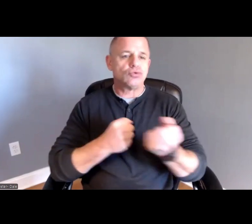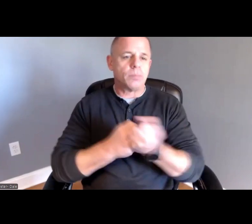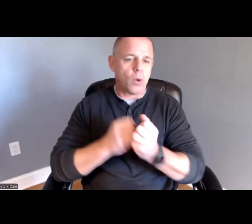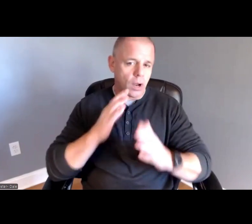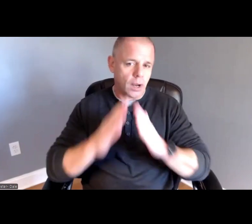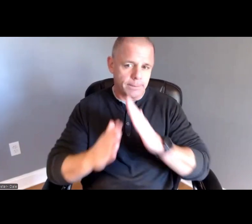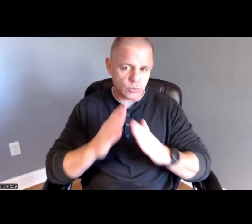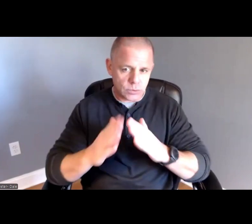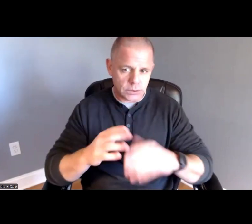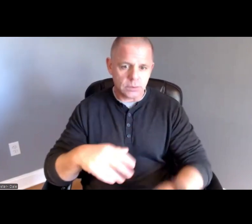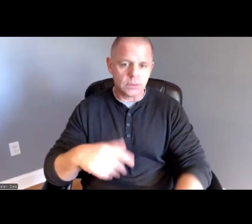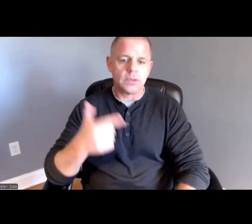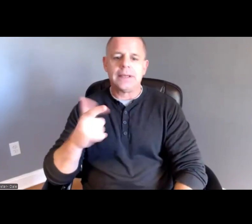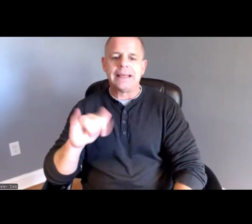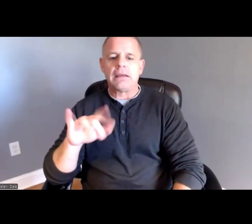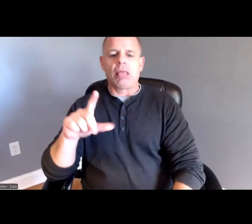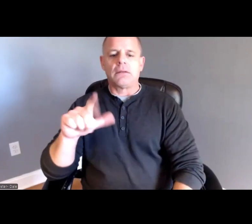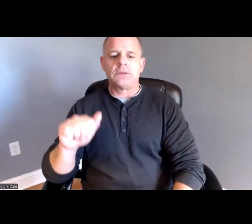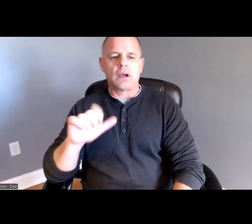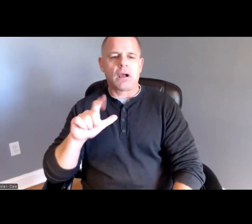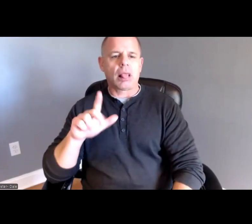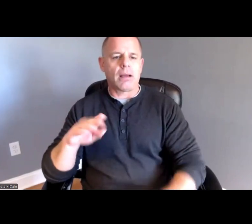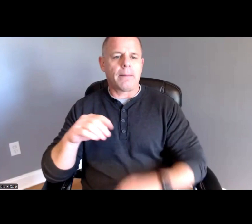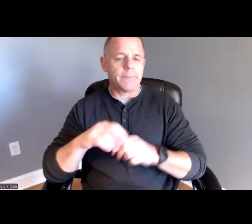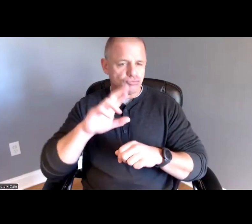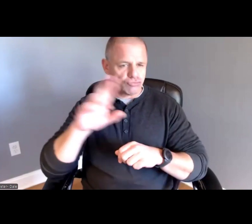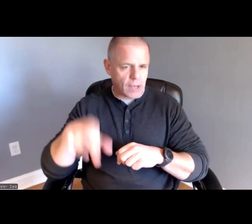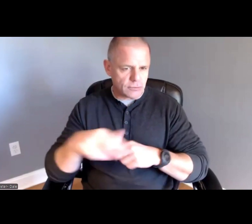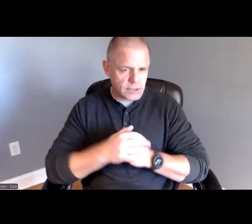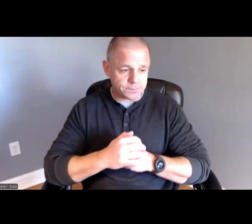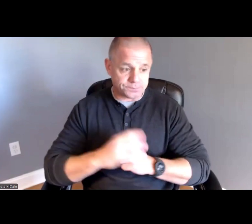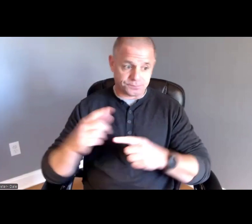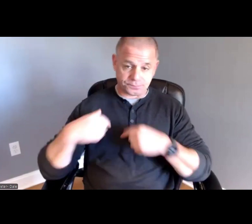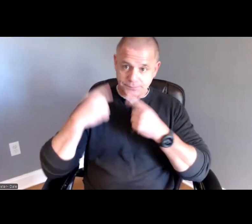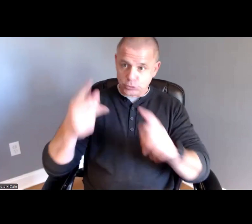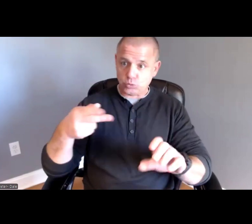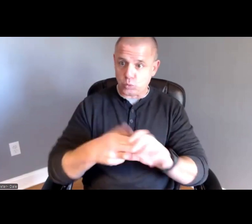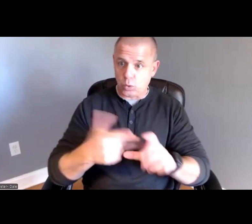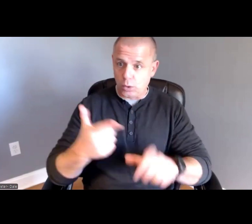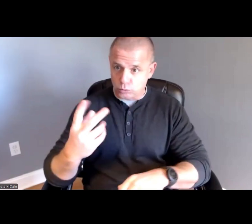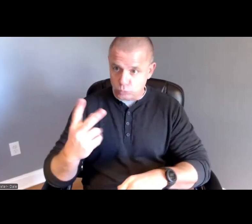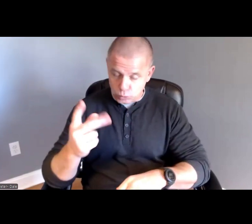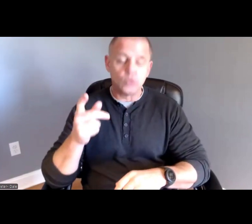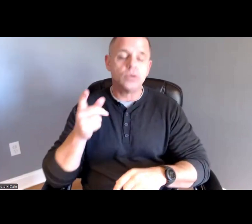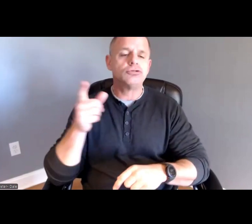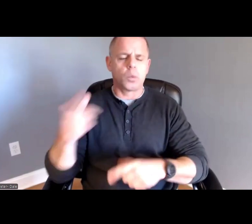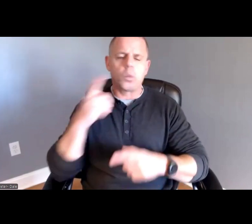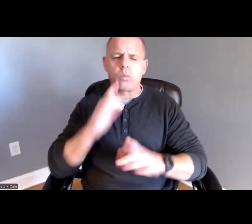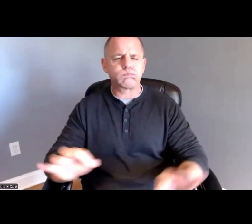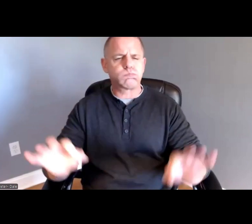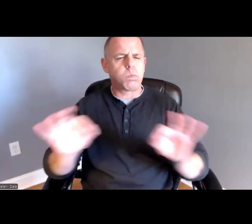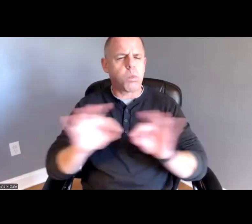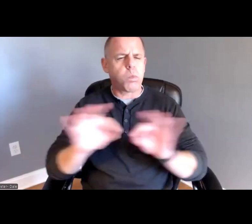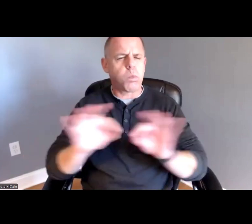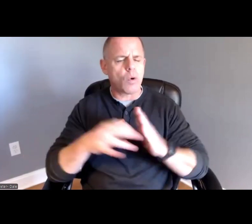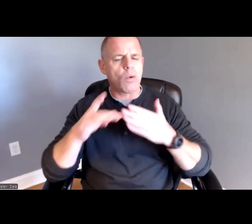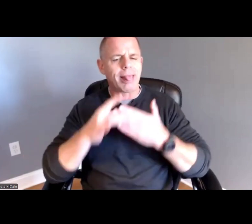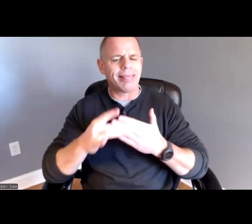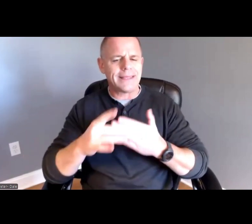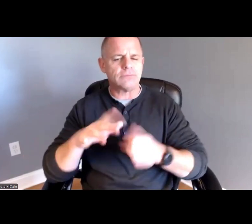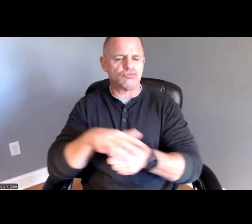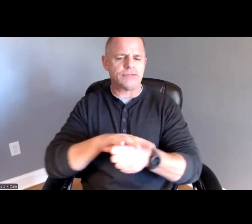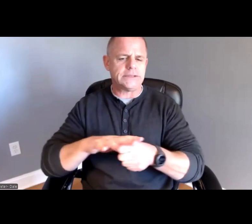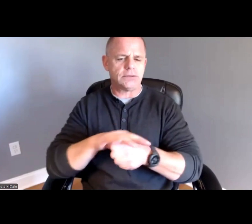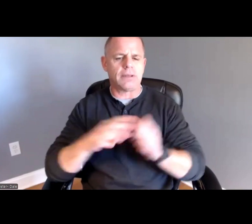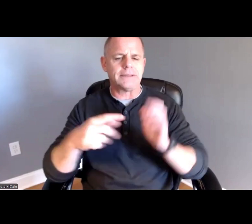at Gilda's Club in Rochester. Since joining Go2, she's been instrumental in leading a regional demonstration project in New